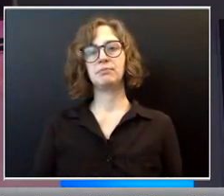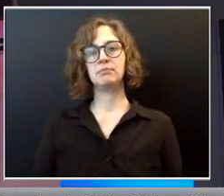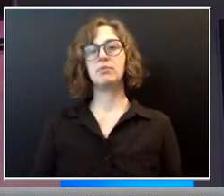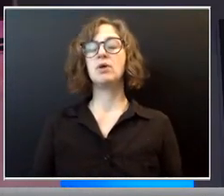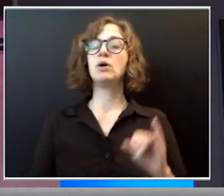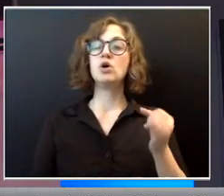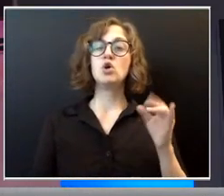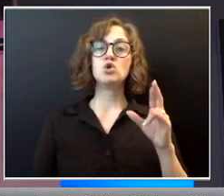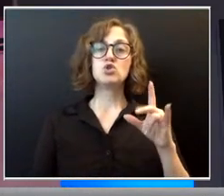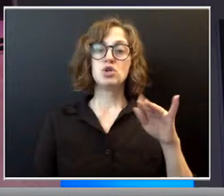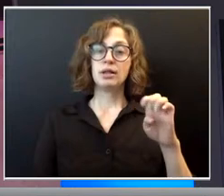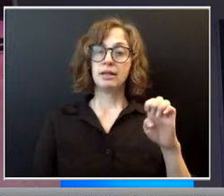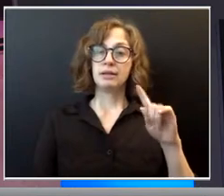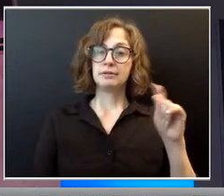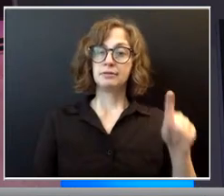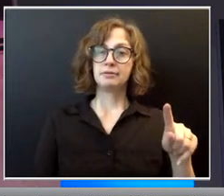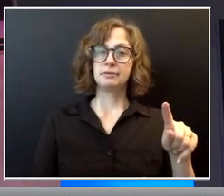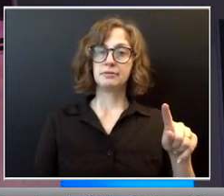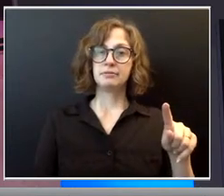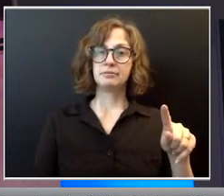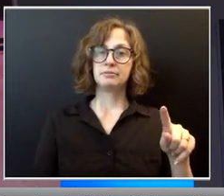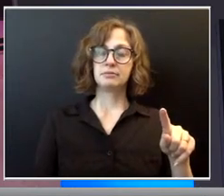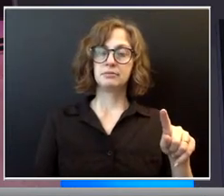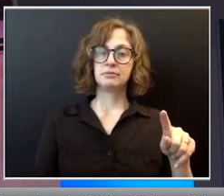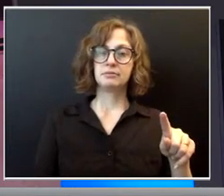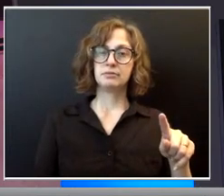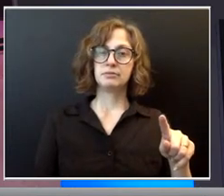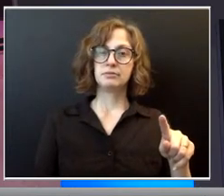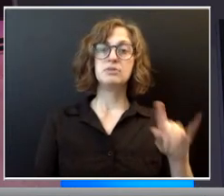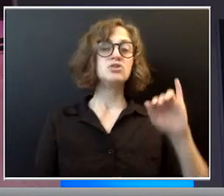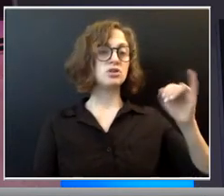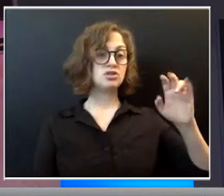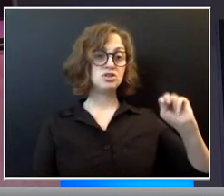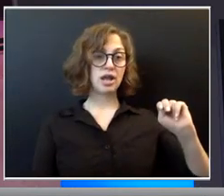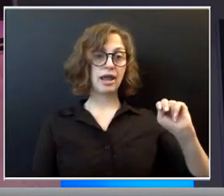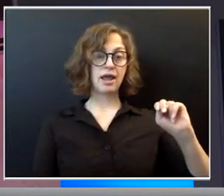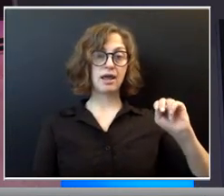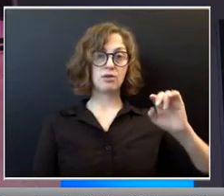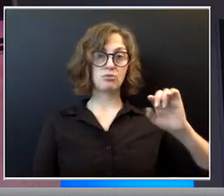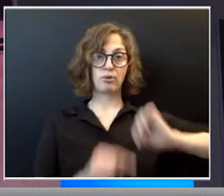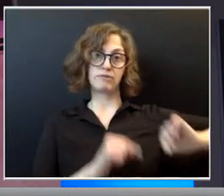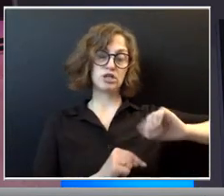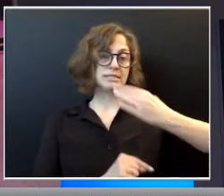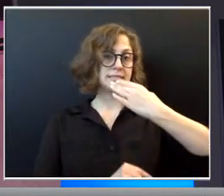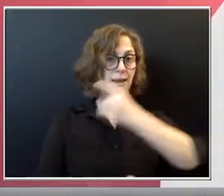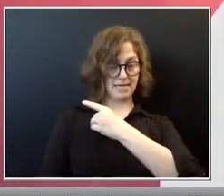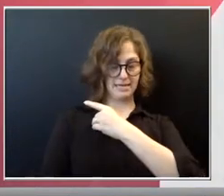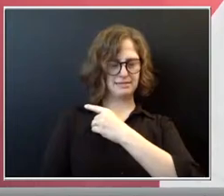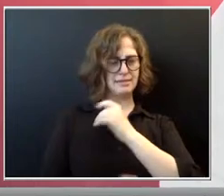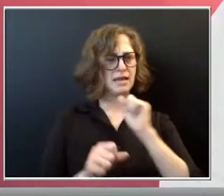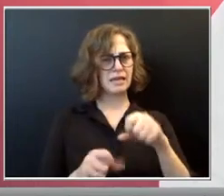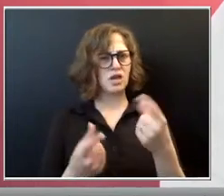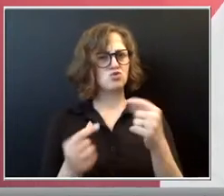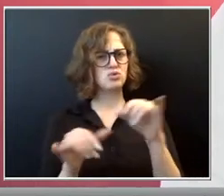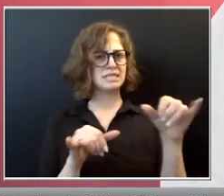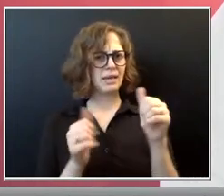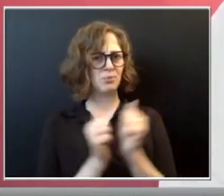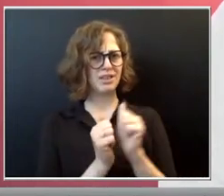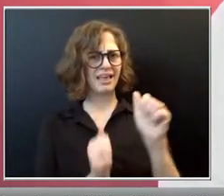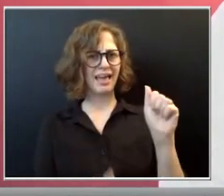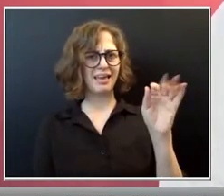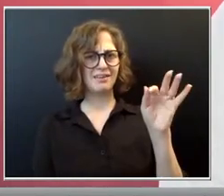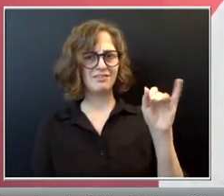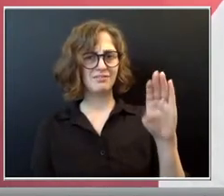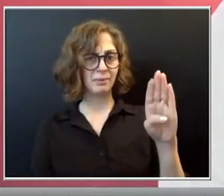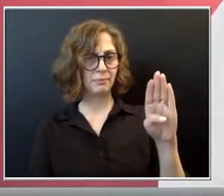you reverse her diabetes? Can you reverse AFib with exercise? You can improve the control of the atrial